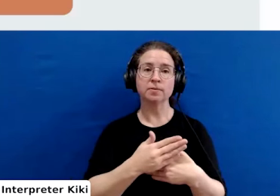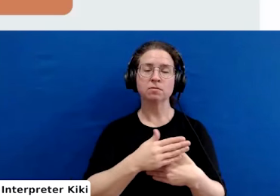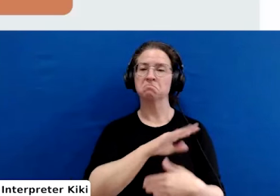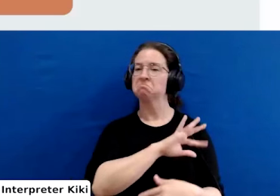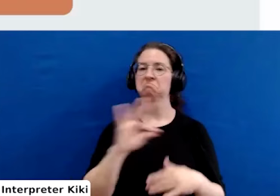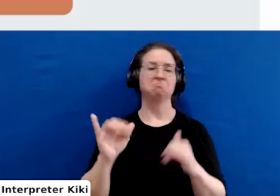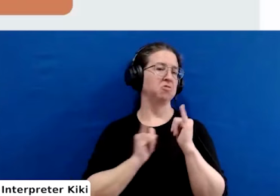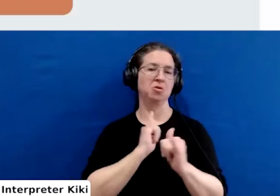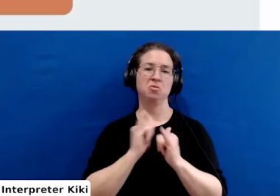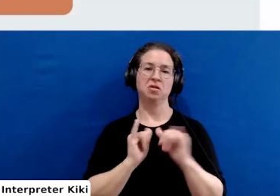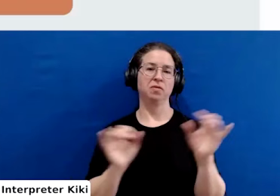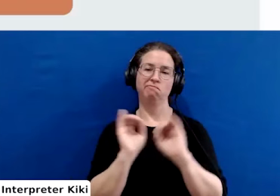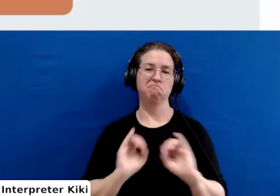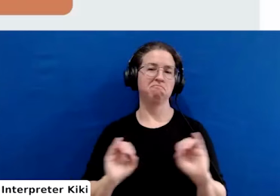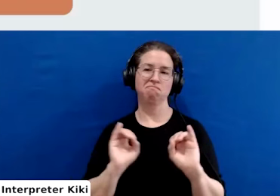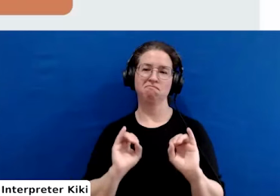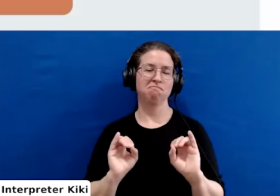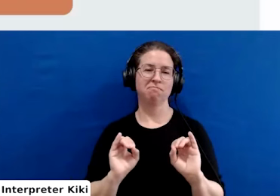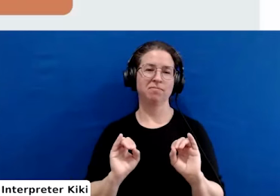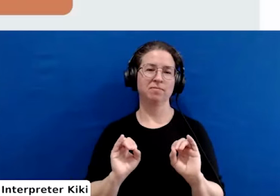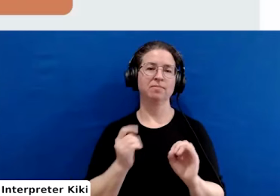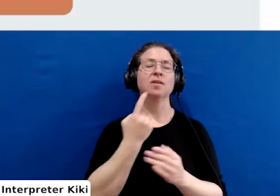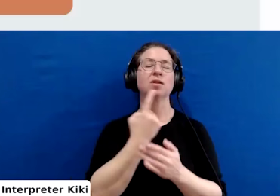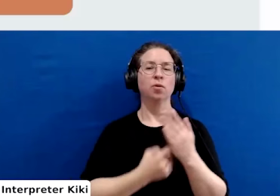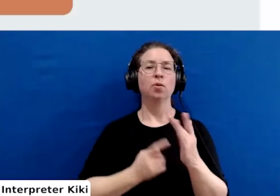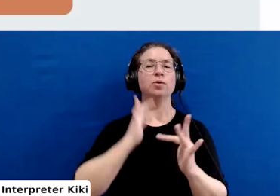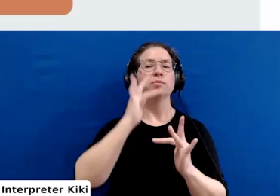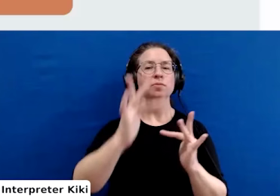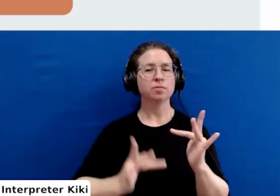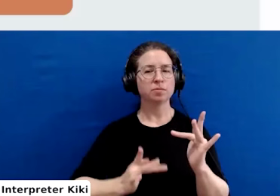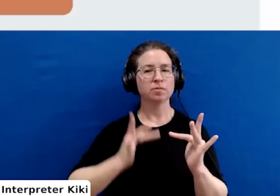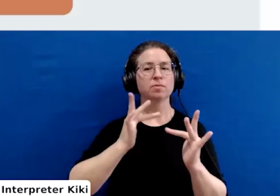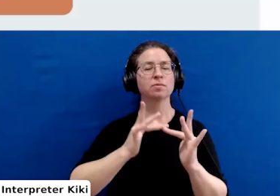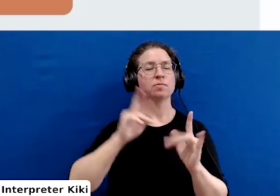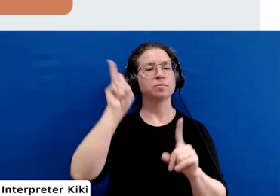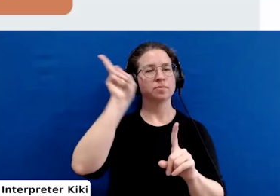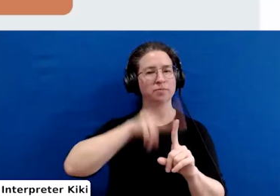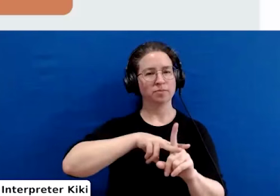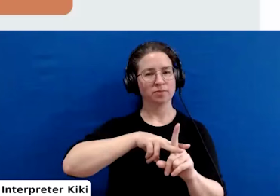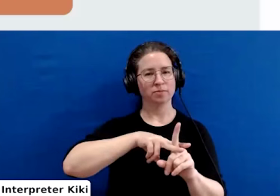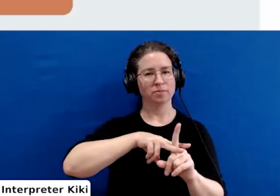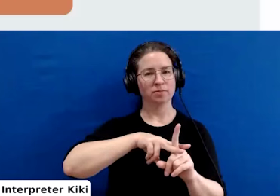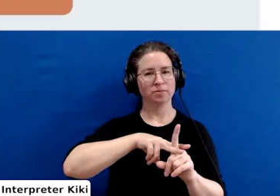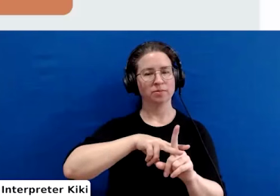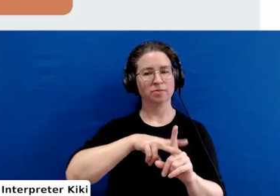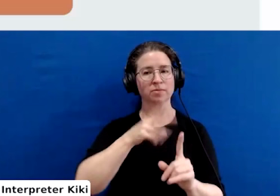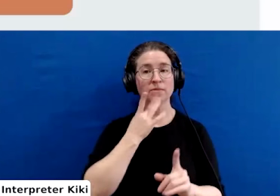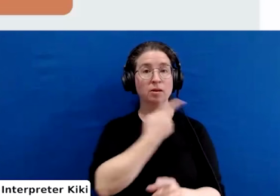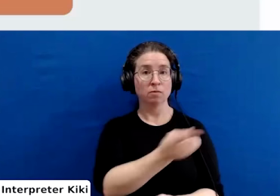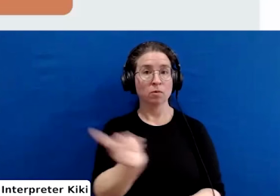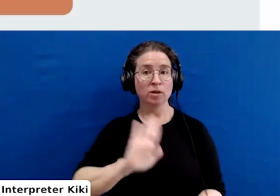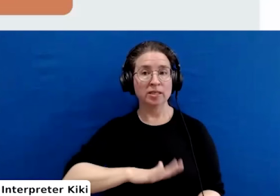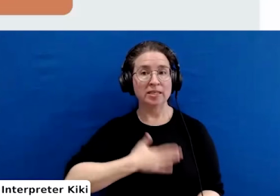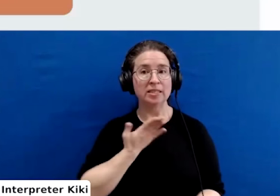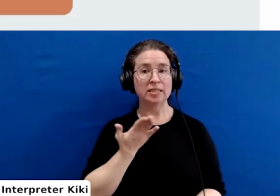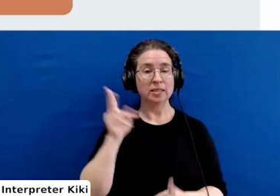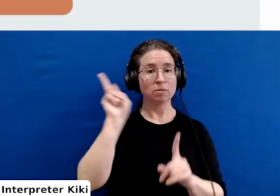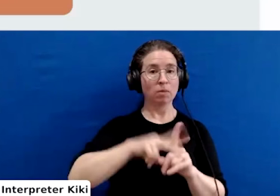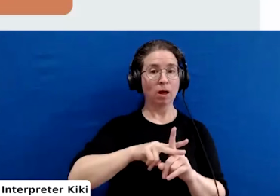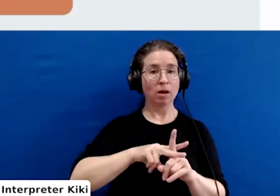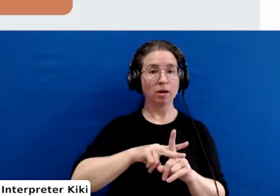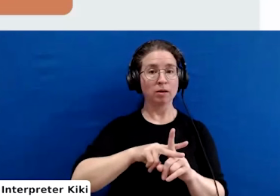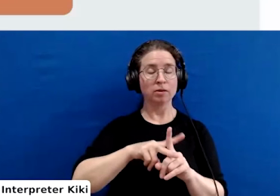interviews are conducted. It is only an online application process. If you are interested in applying, you can apply